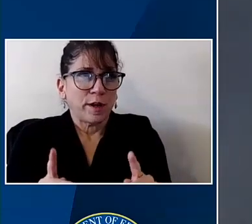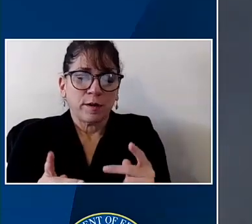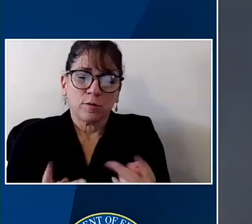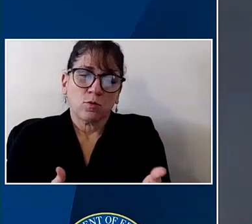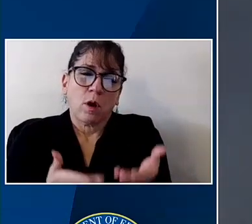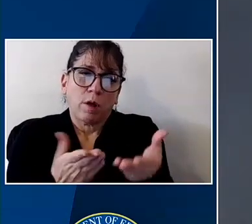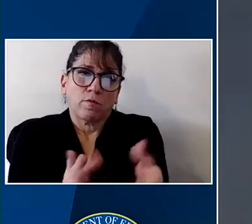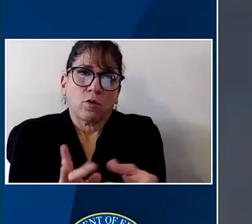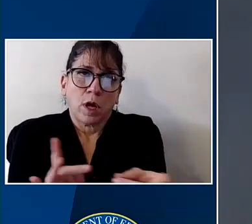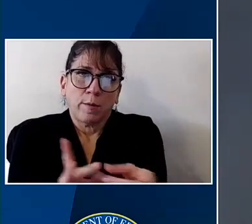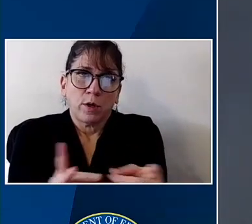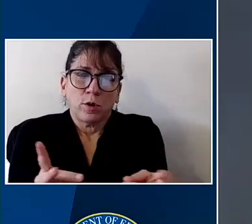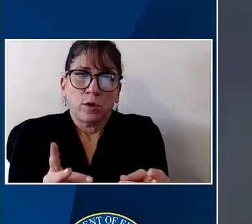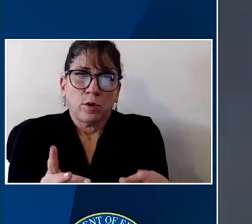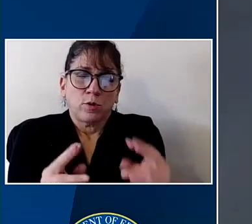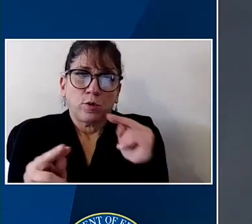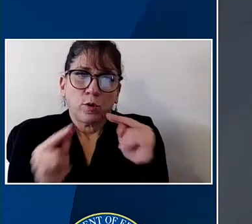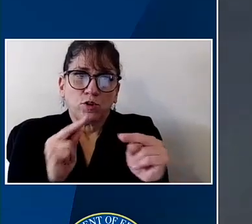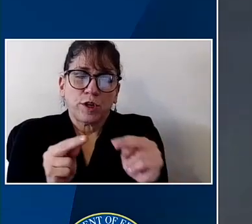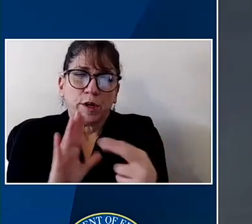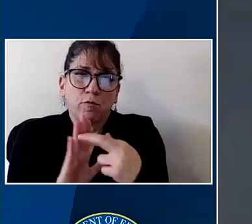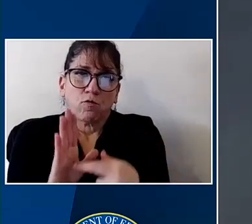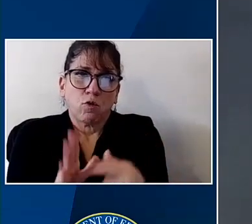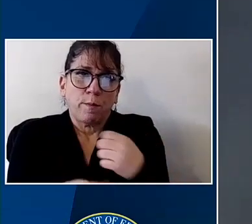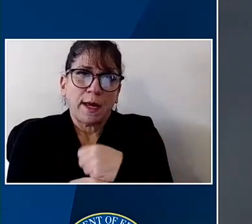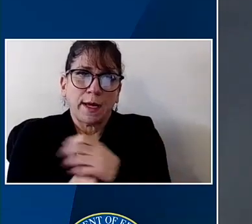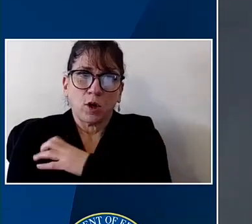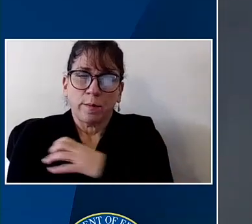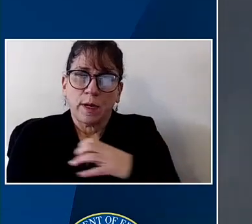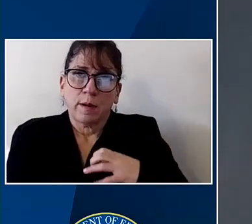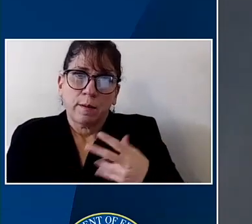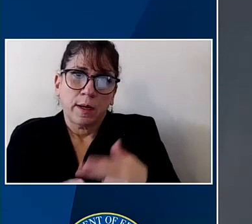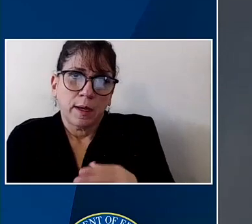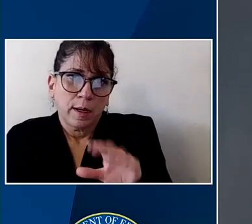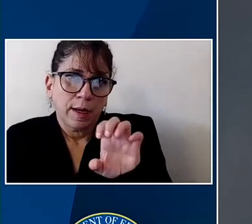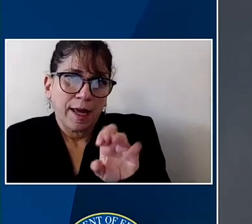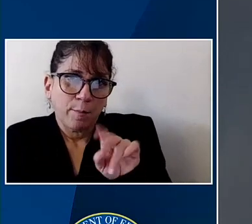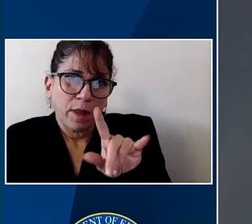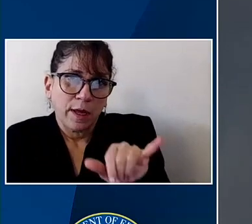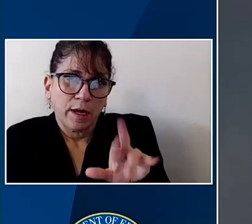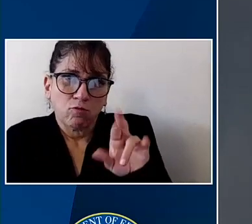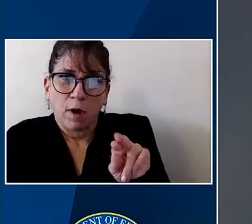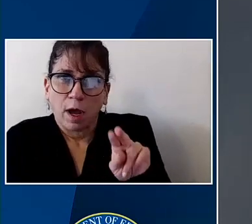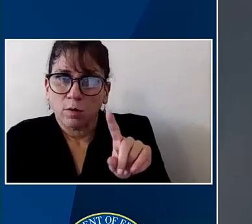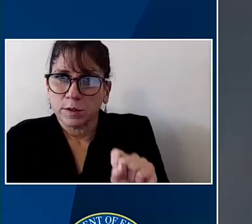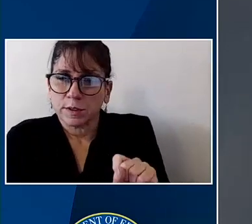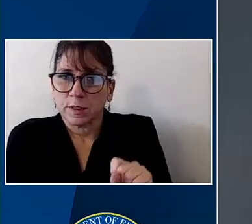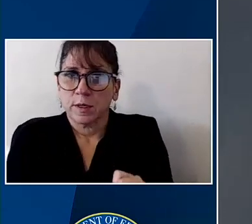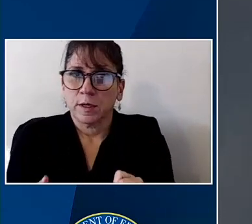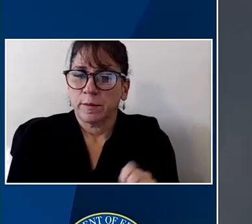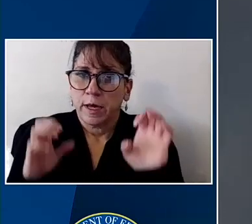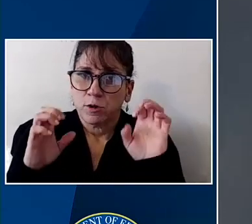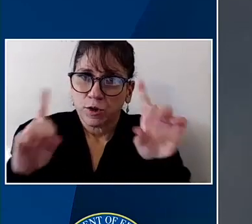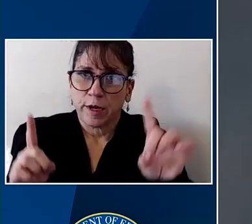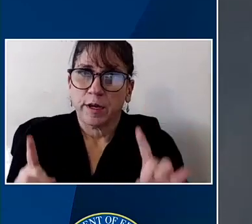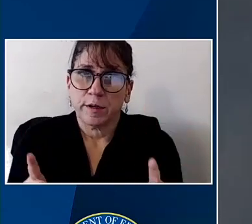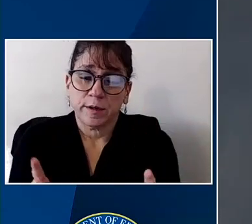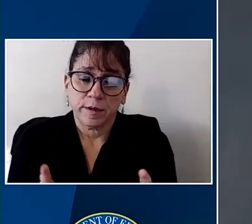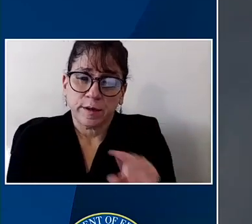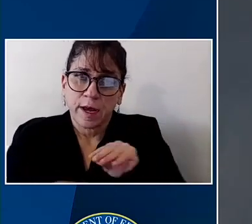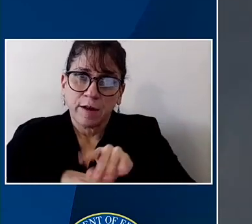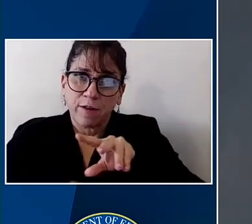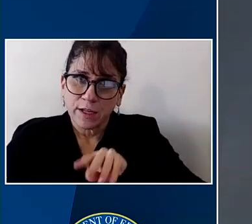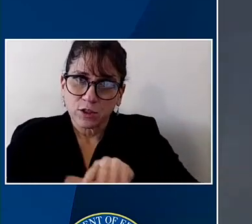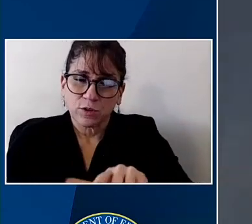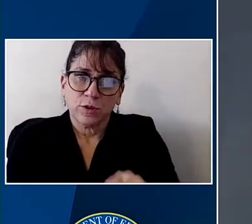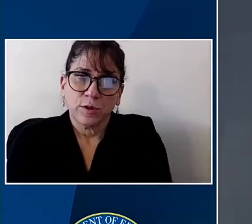to the Negotiated Rulemaking Committee. As said before, my name is Emily Rounds, and I'm an education policy advisor at Third Way, a national public policy